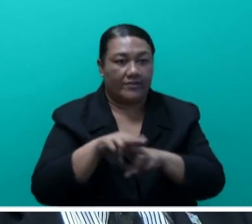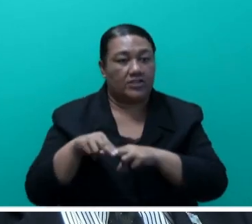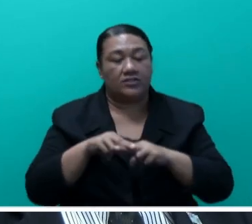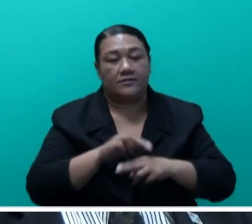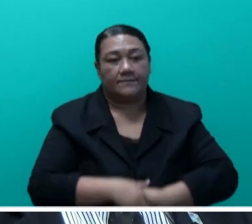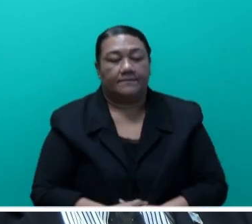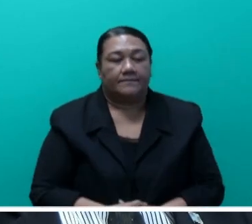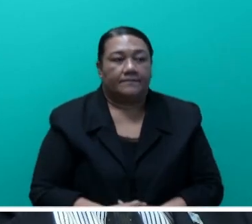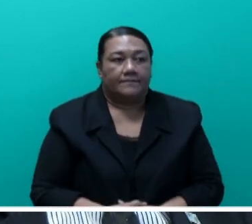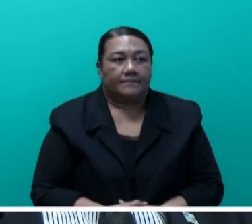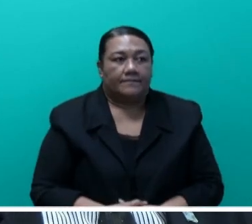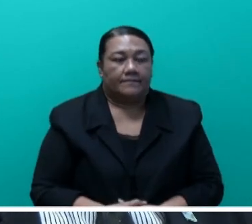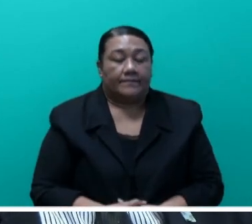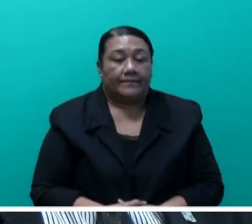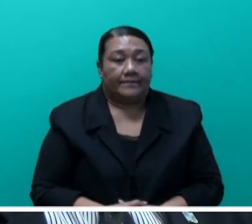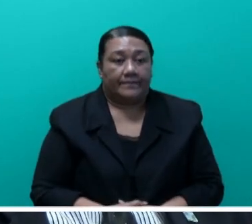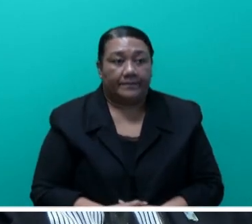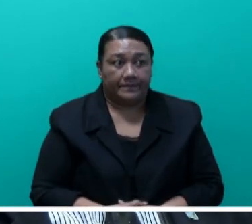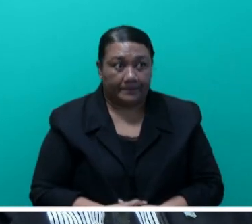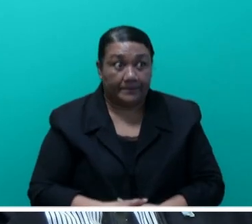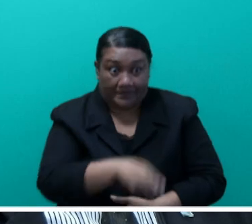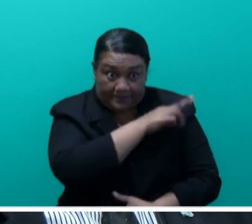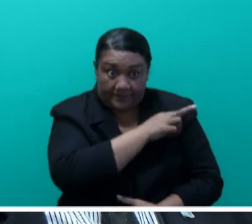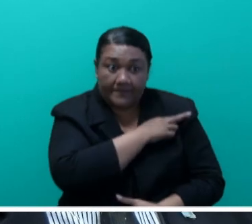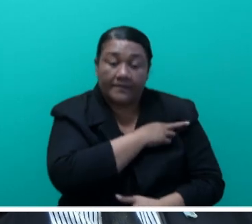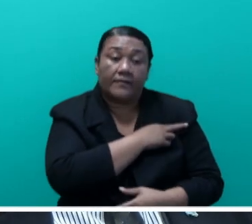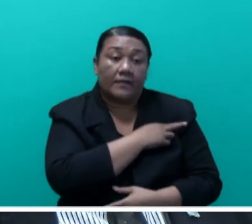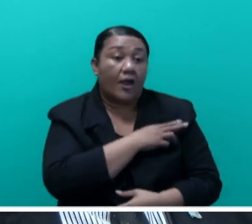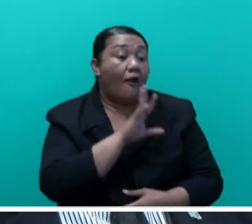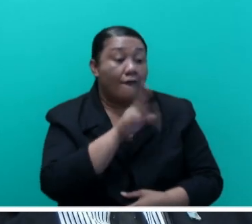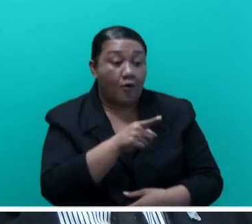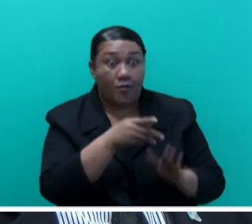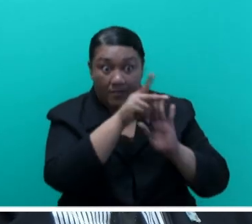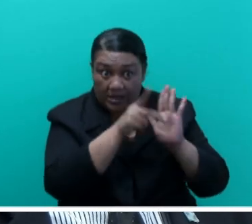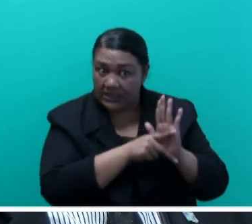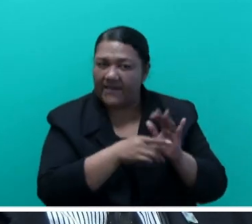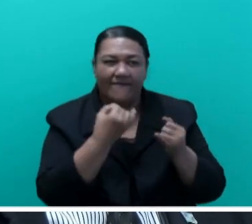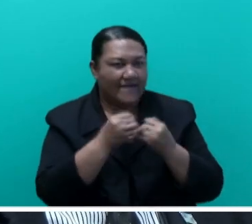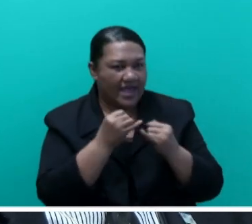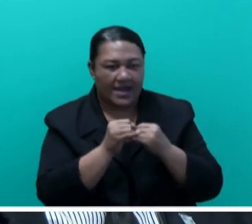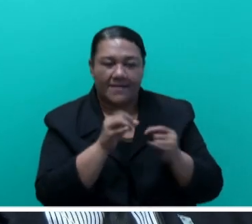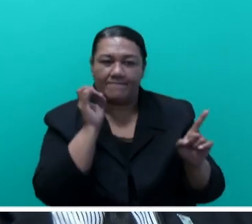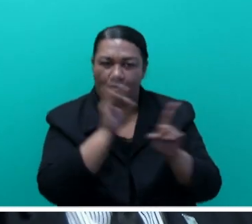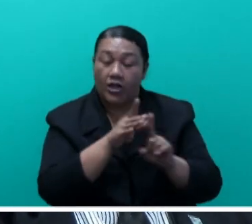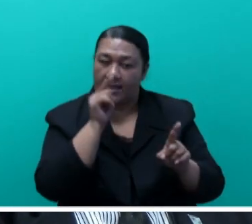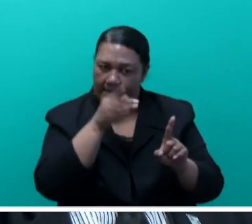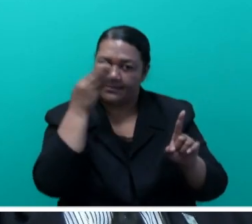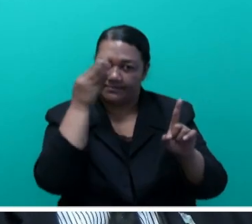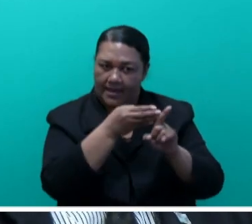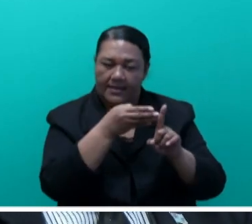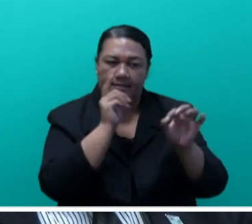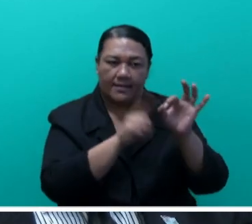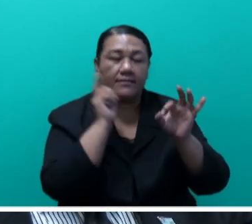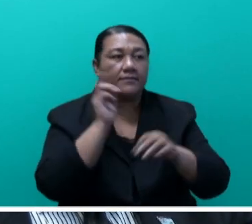policy principle, accountability is a cornerstone of this policy. We are committed to